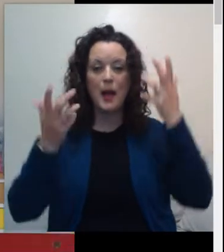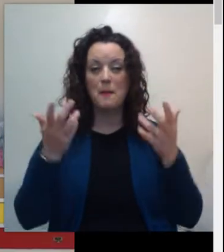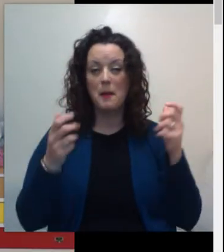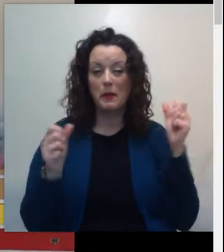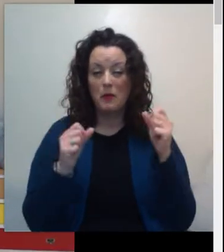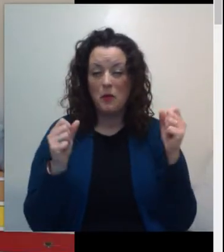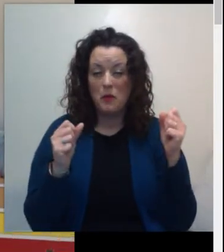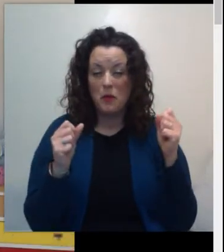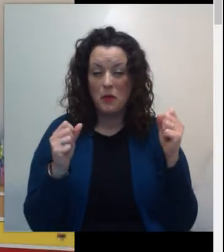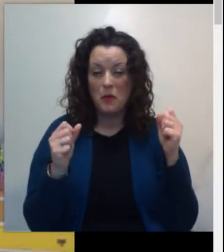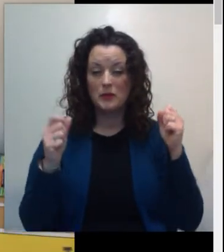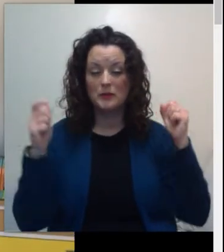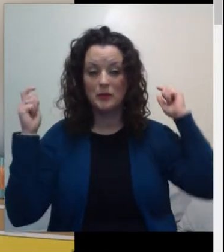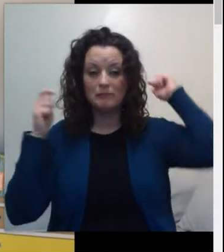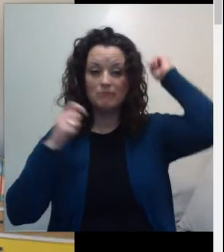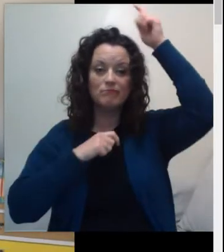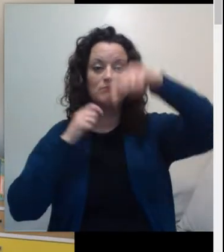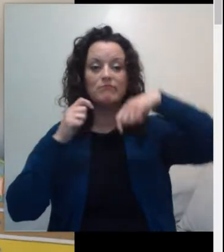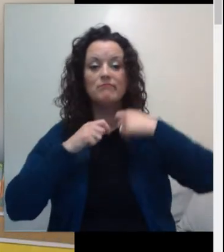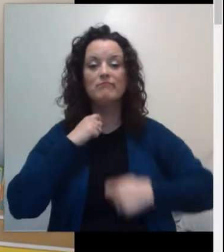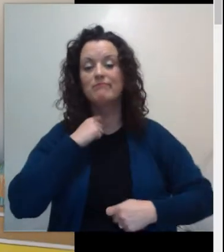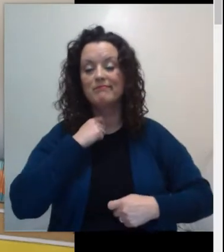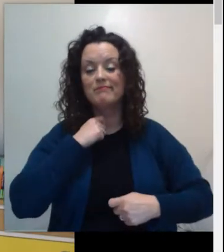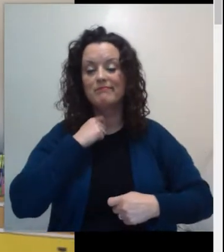Put my scarf back on.